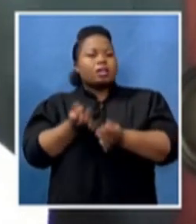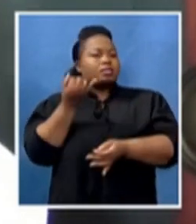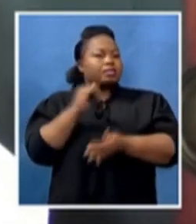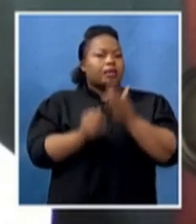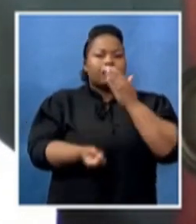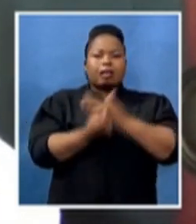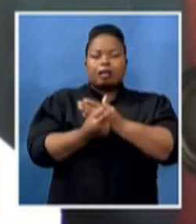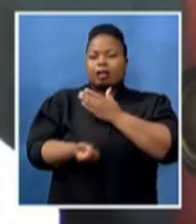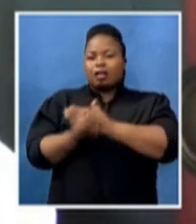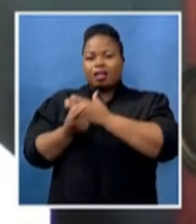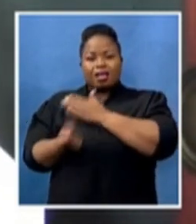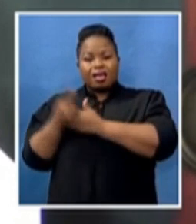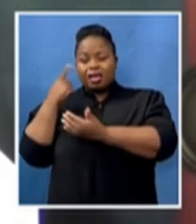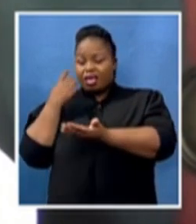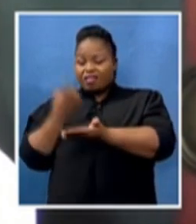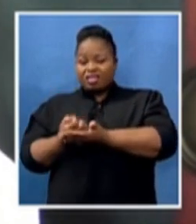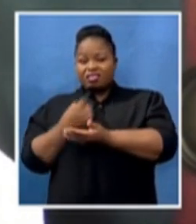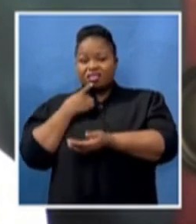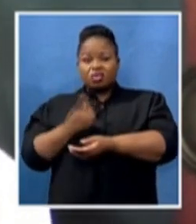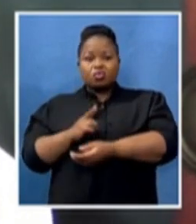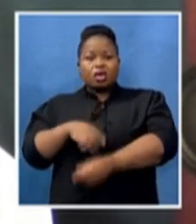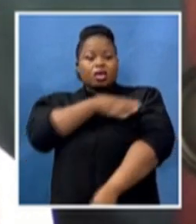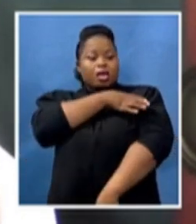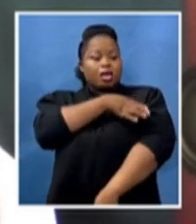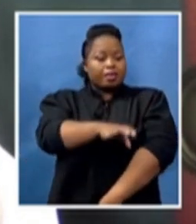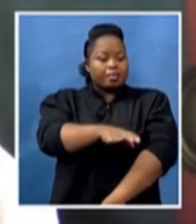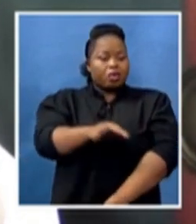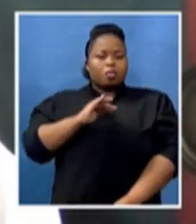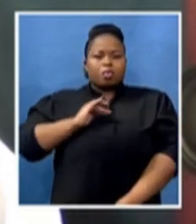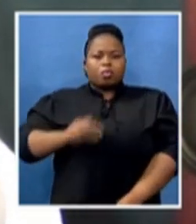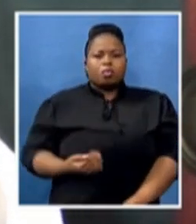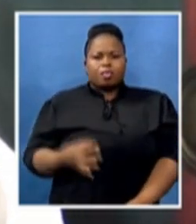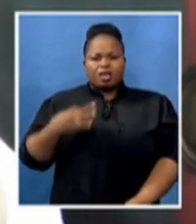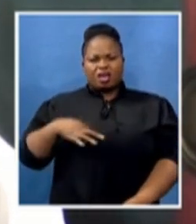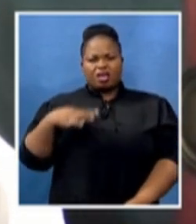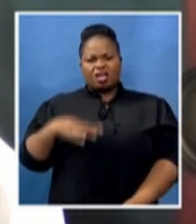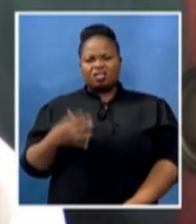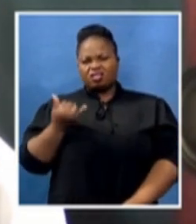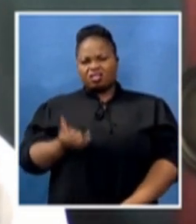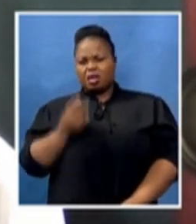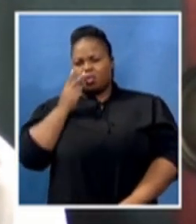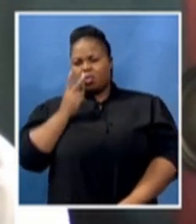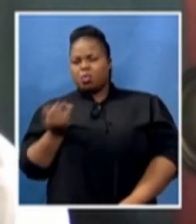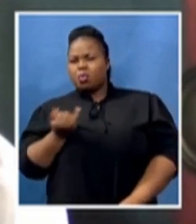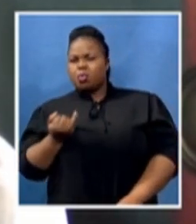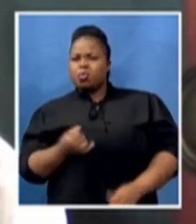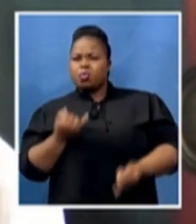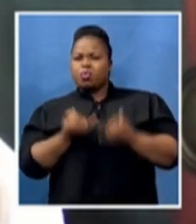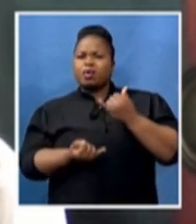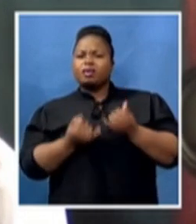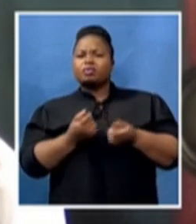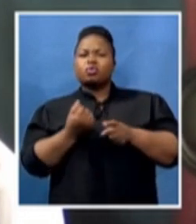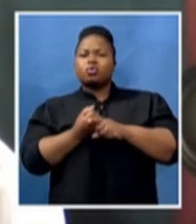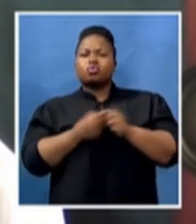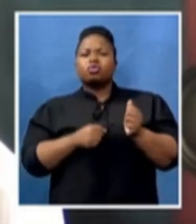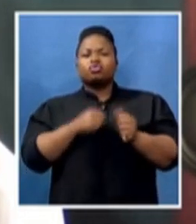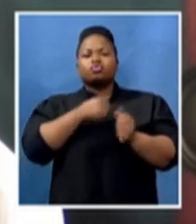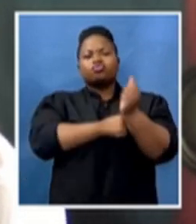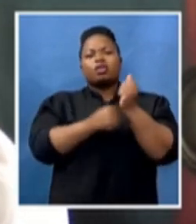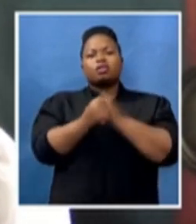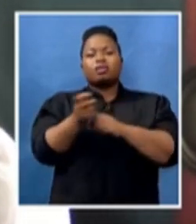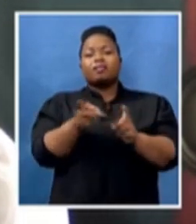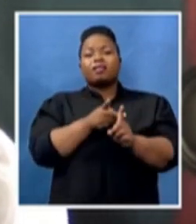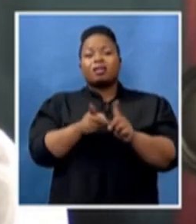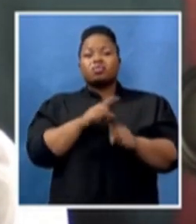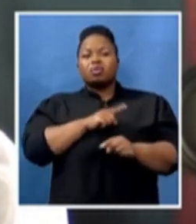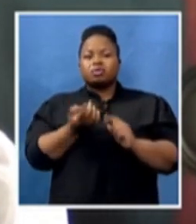girls draws on the notion of structural violence to demonstrate that gender, class, race, and sexuality